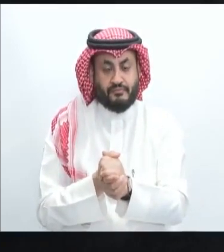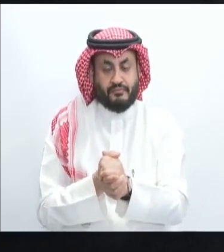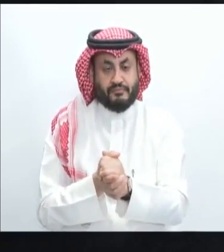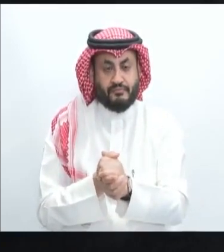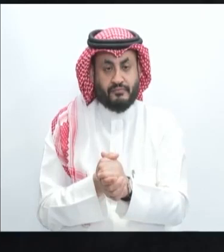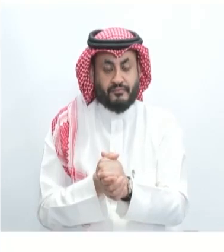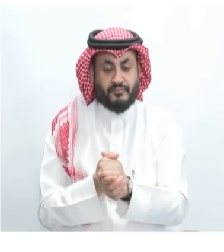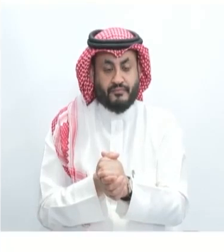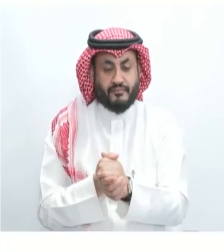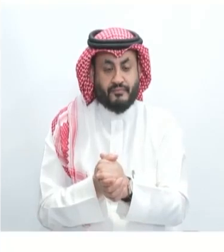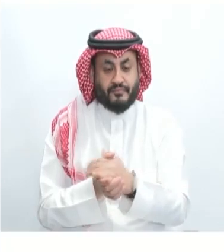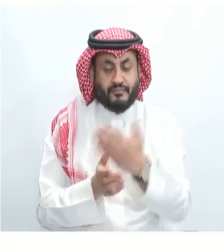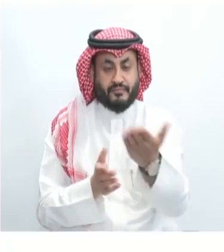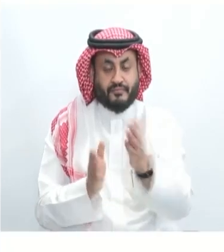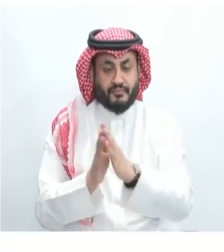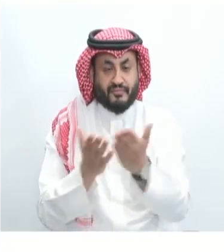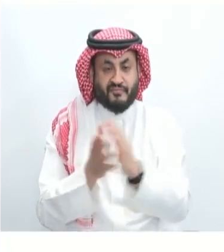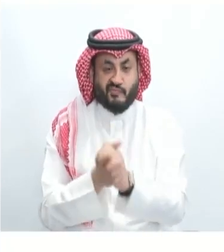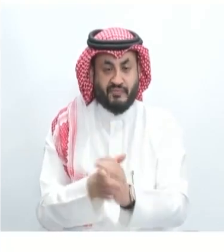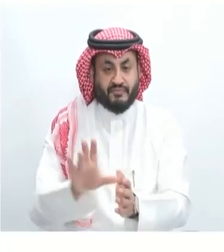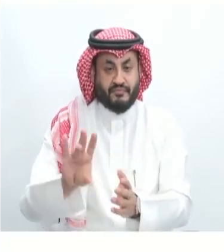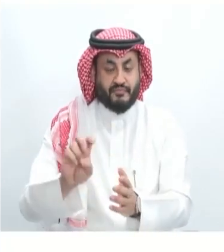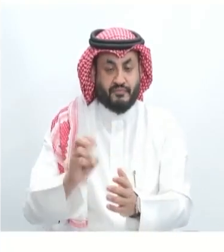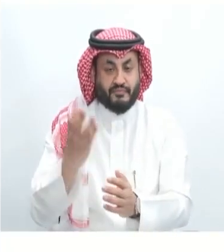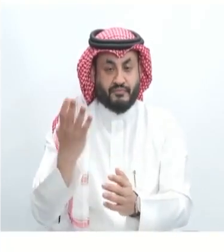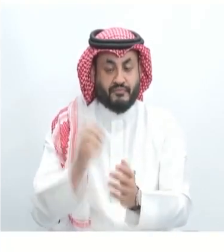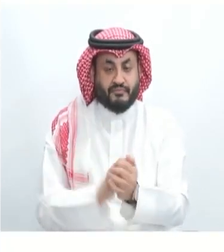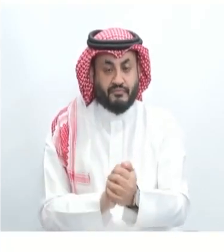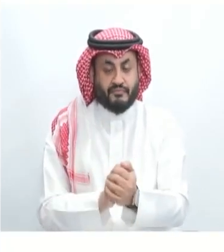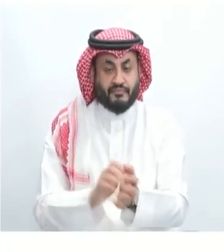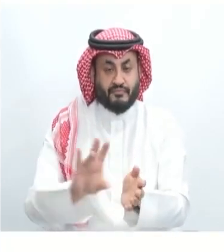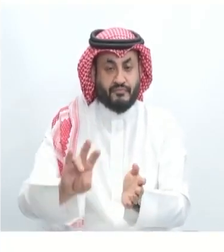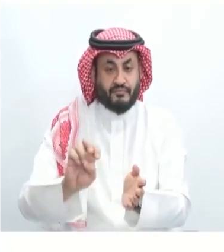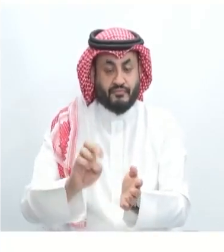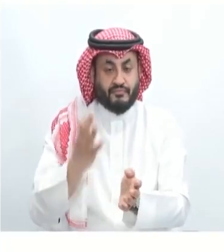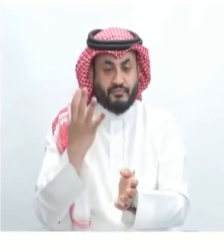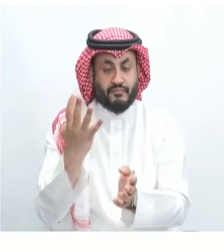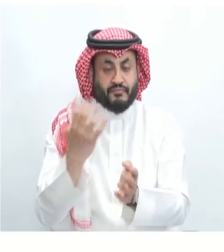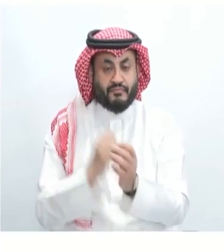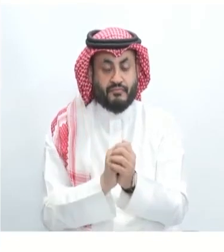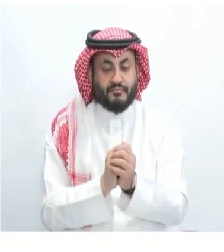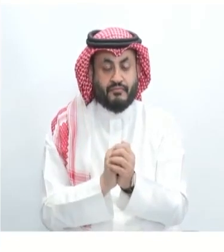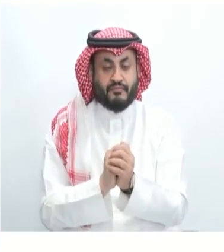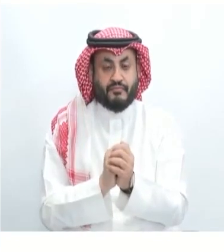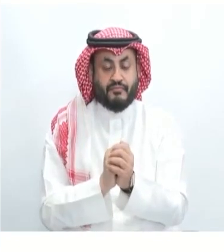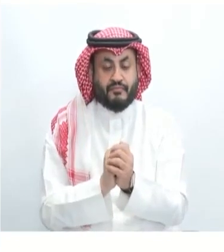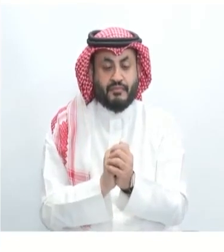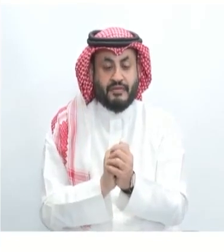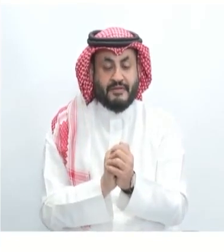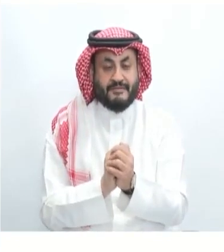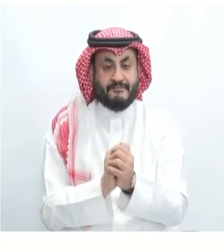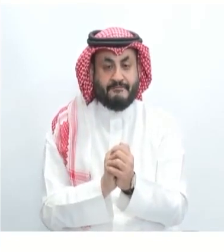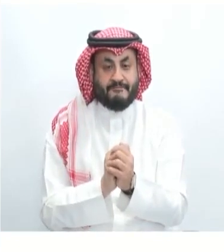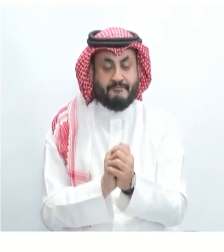to begin with, let's open our books on page 74. Let's open our books on page 74.